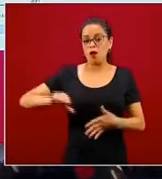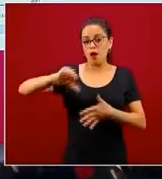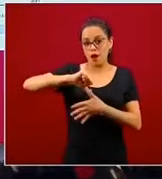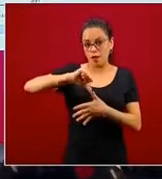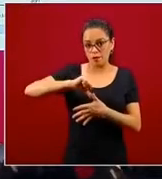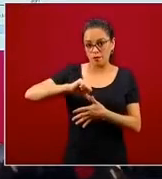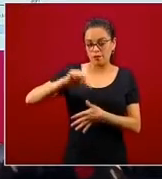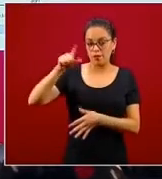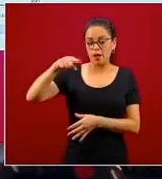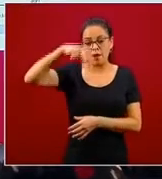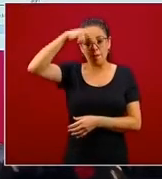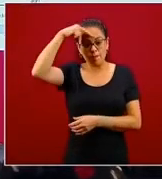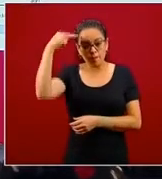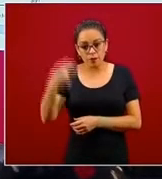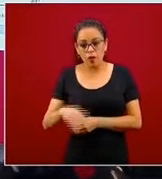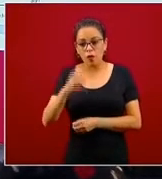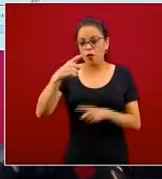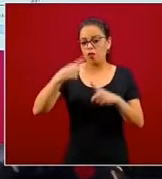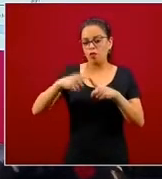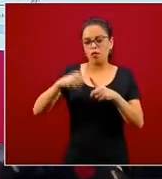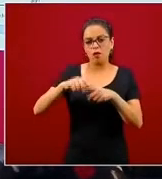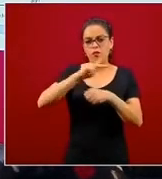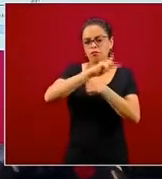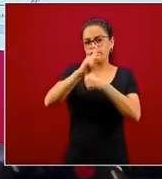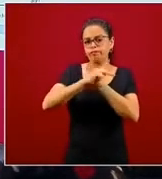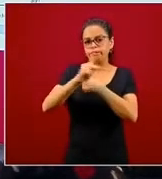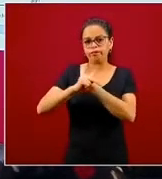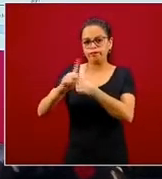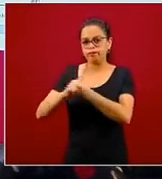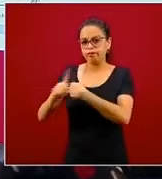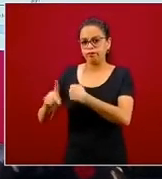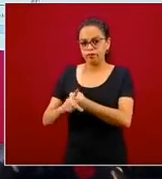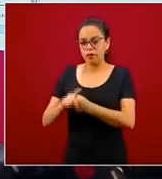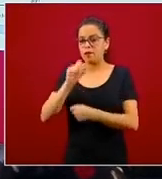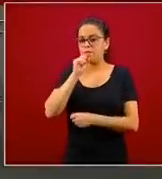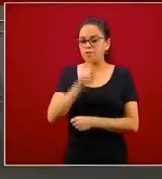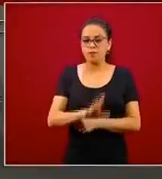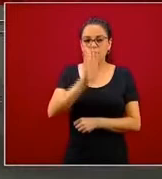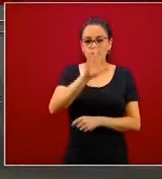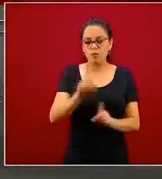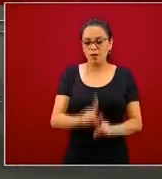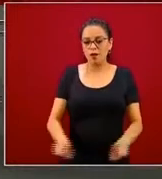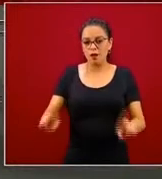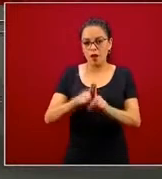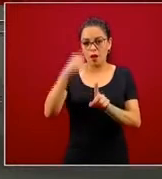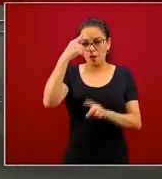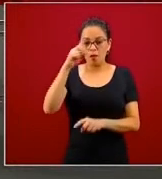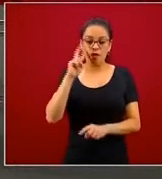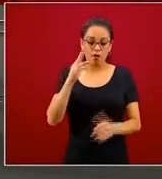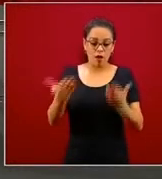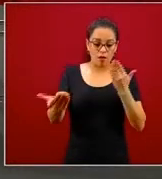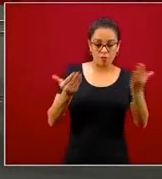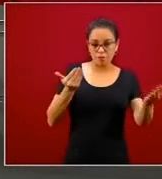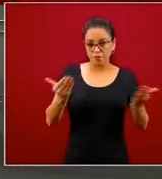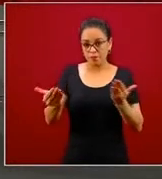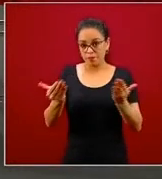death certificates. And that's where we will see the mortality rates in the US and the rest of the countries with